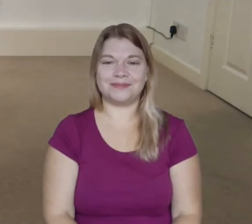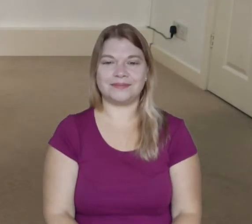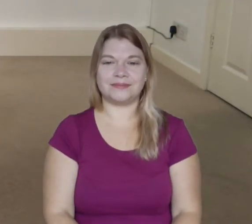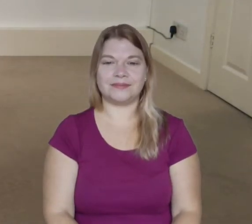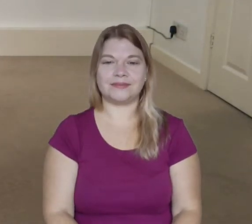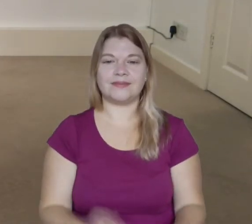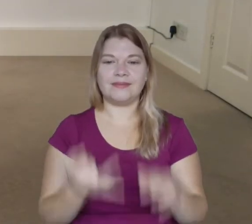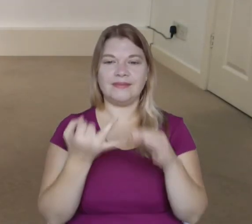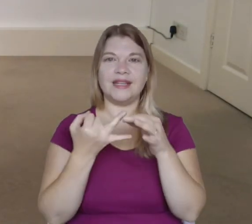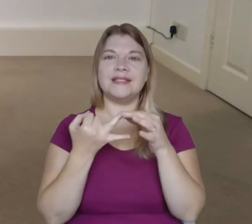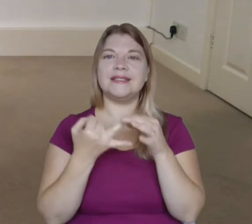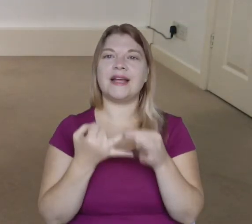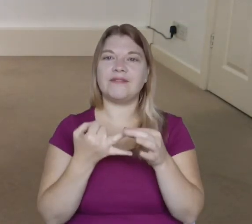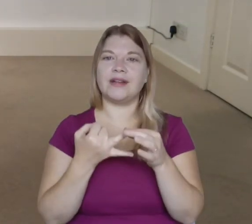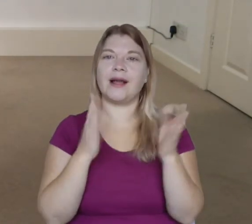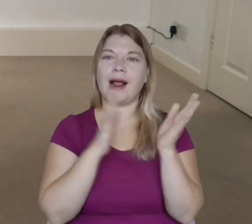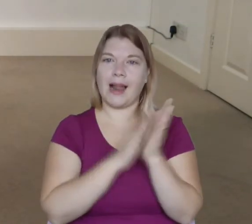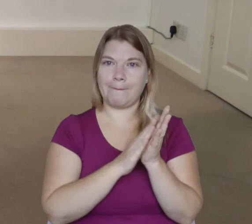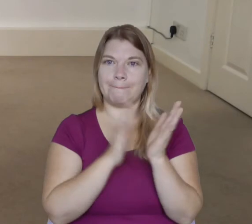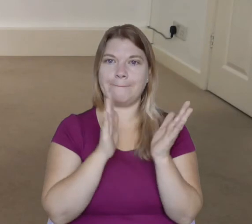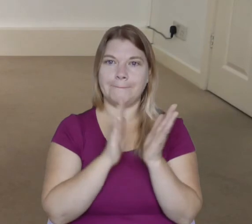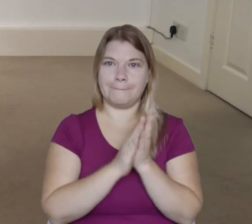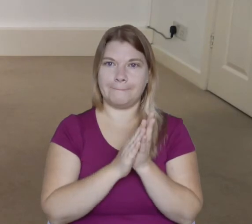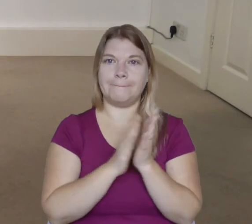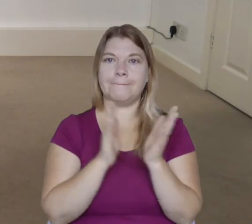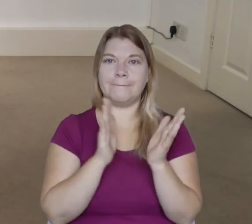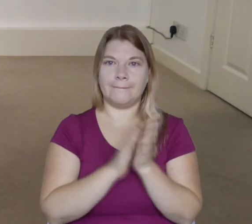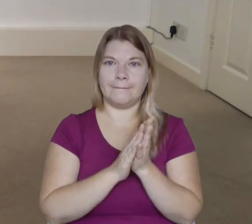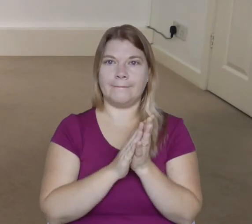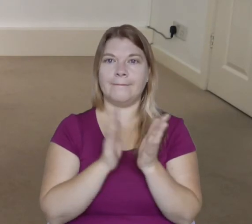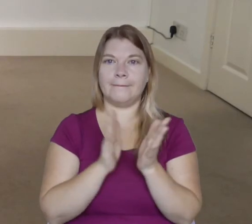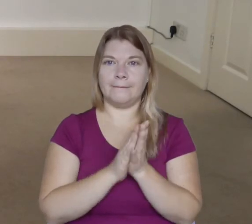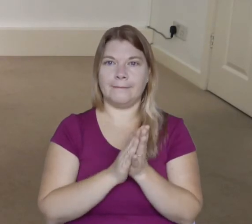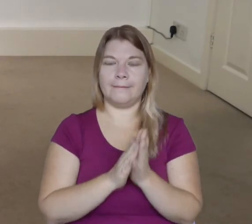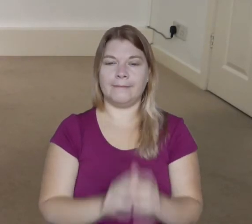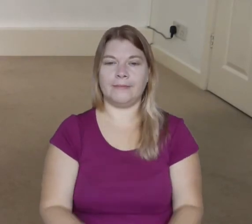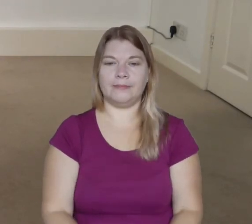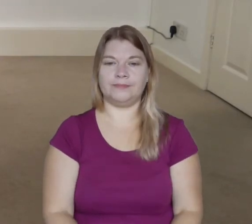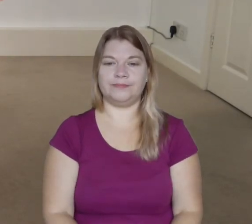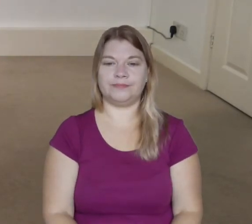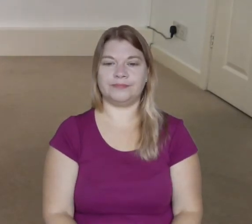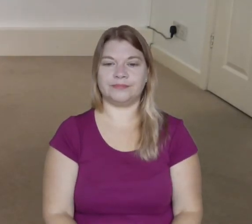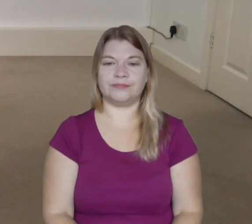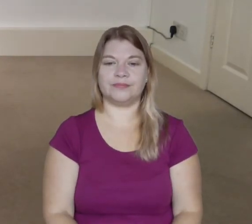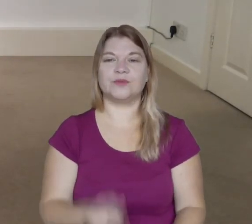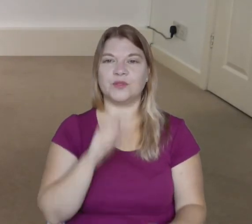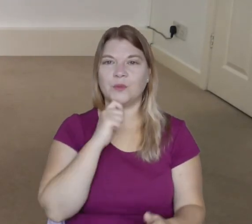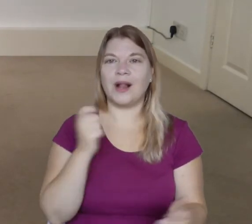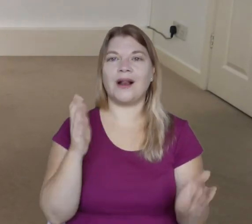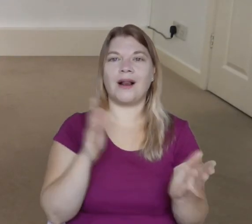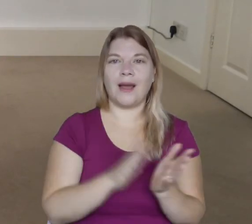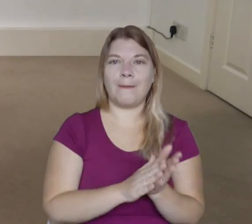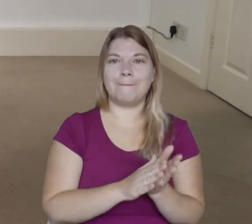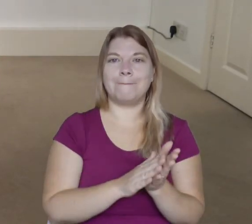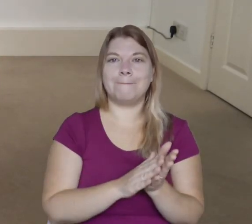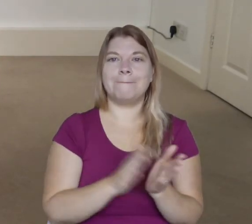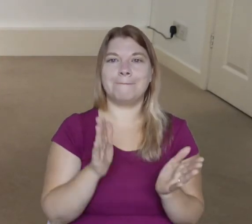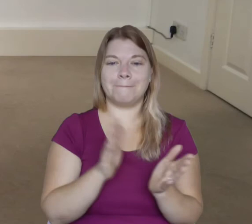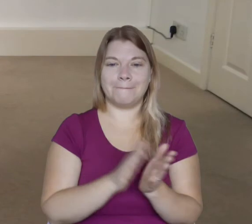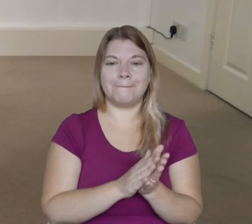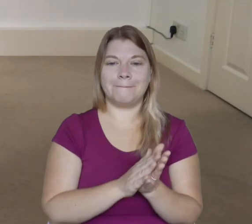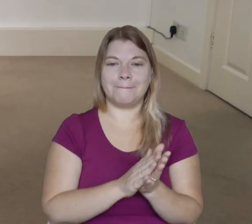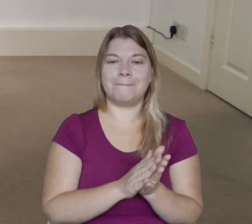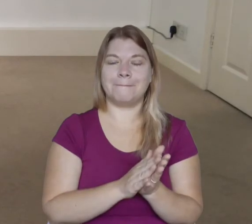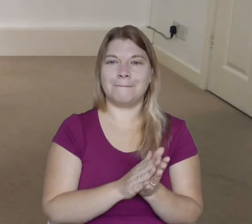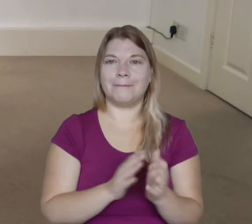and simple, is just going to be claps. Claps. So we're just going to clap along with the beat a